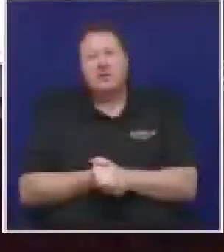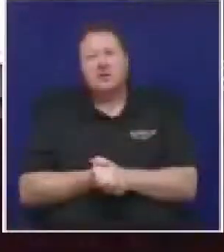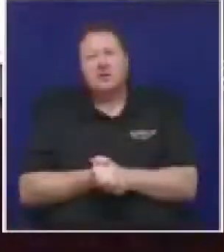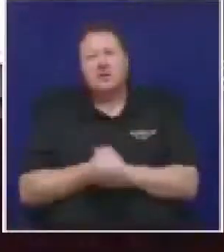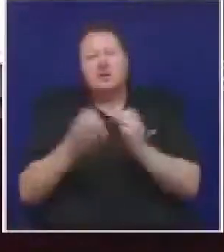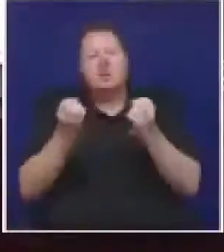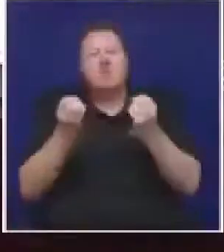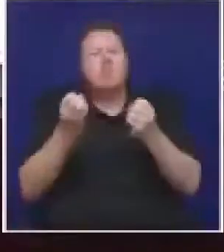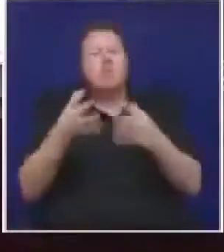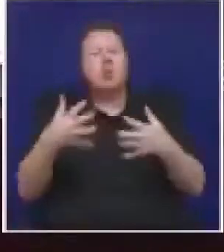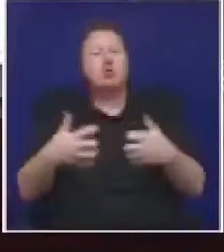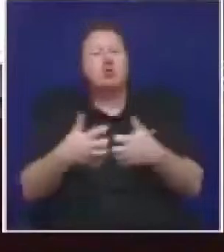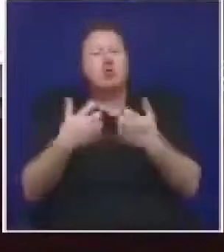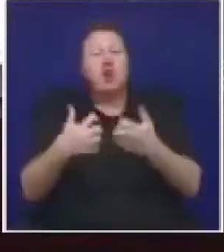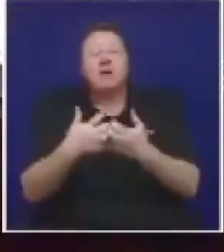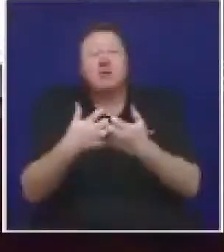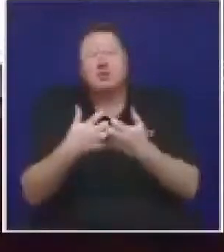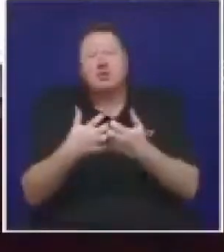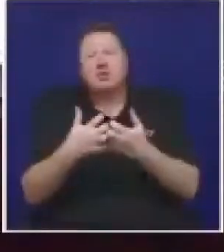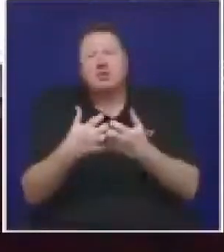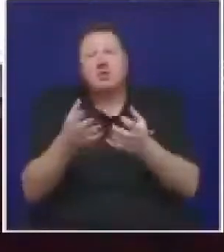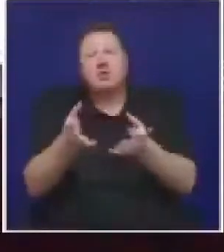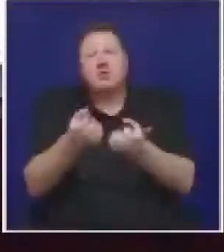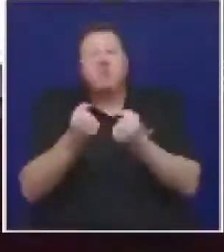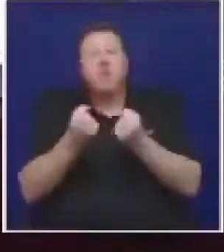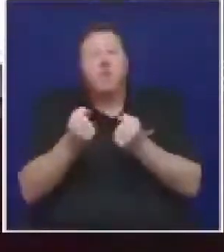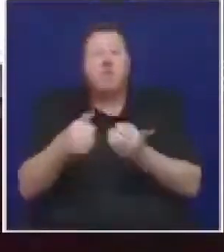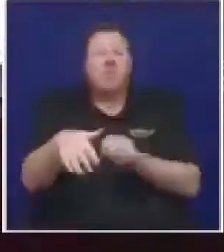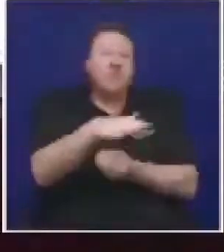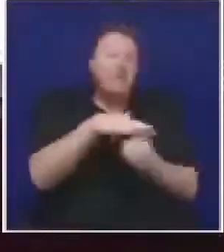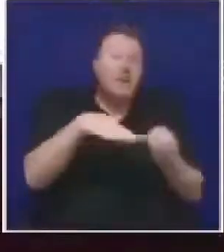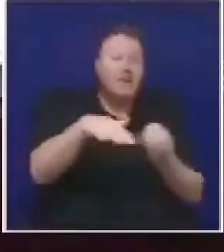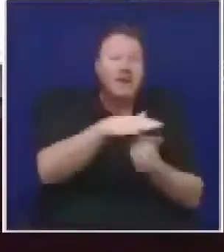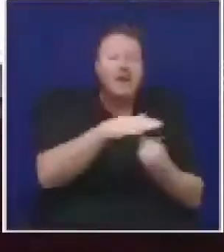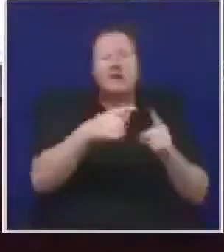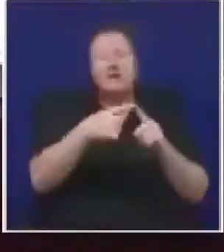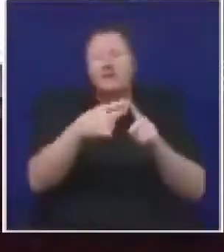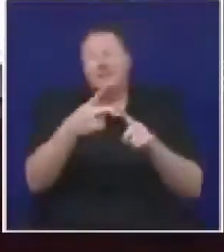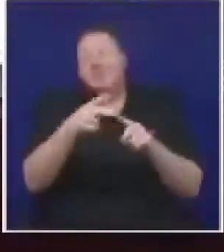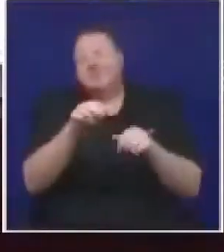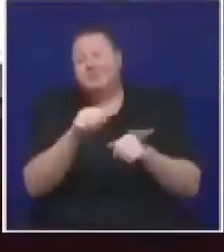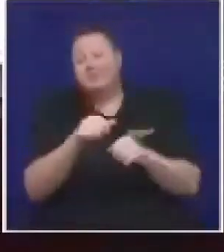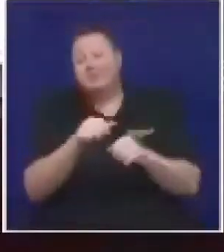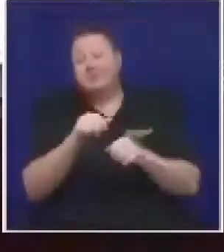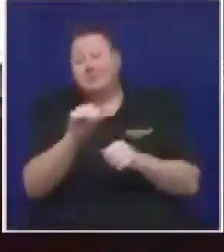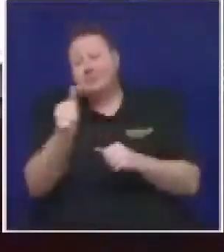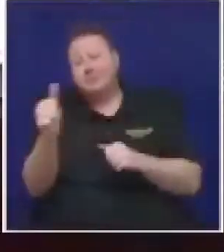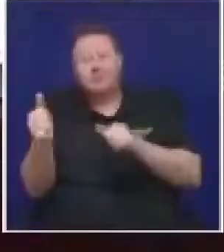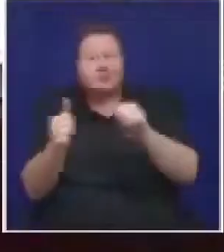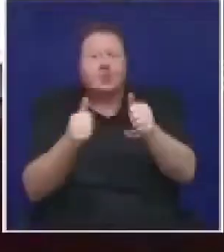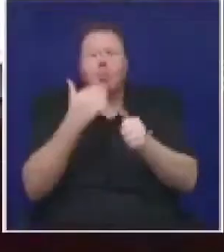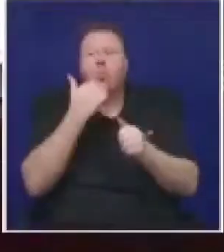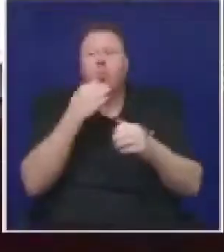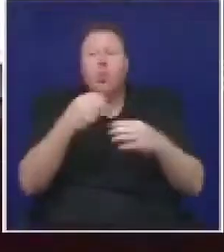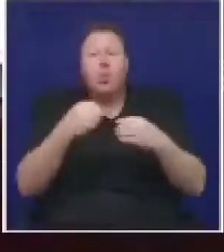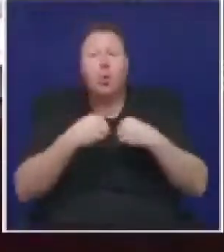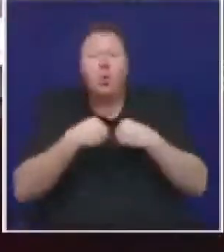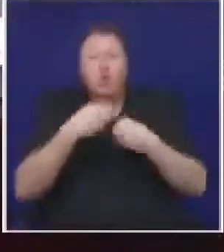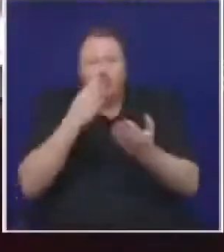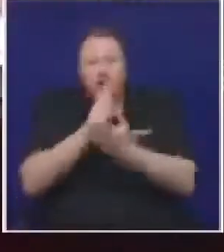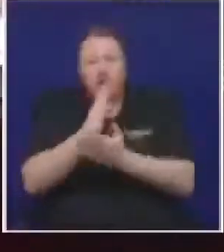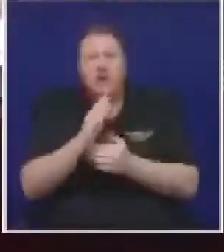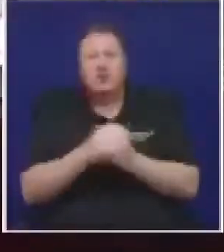these challenges, they come from families and so on, you know, who's the rightful owner of the